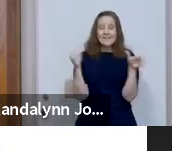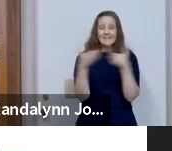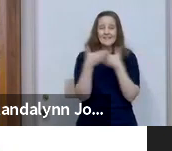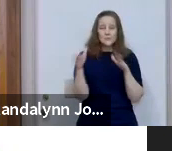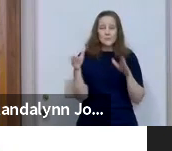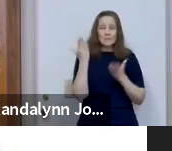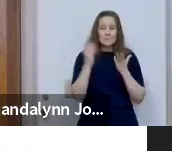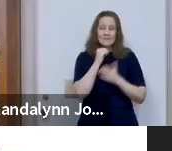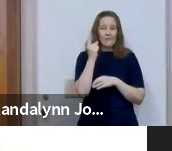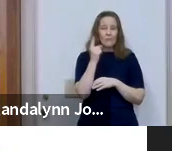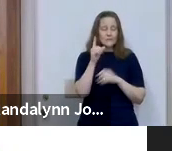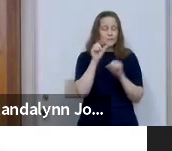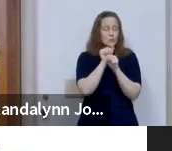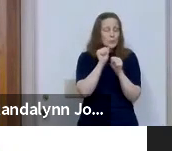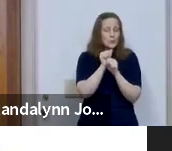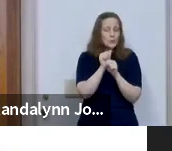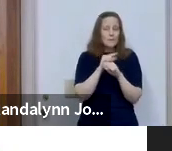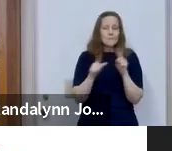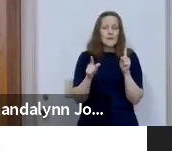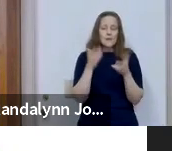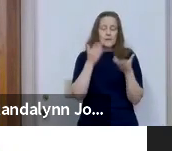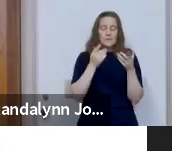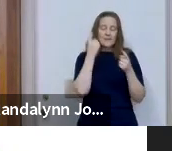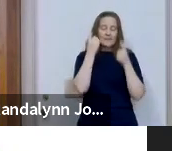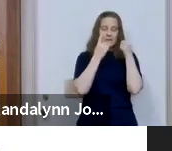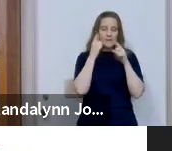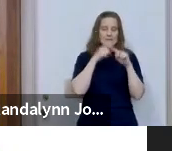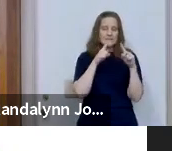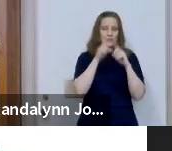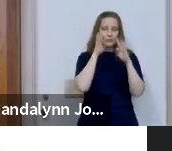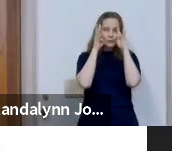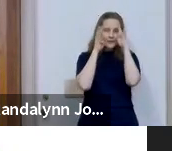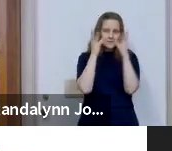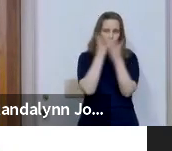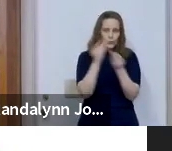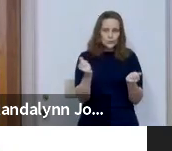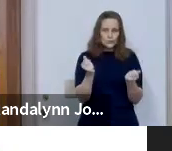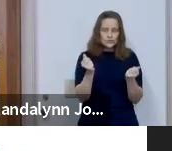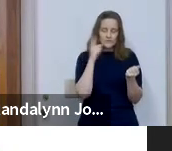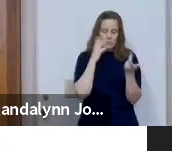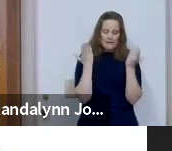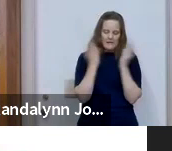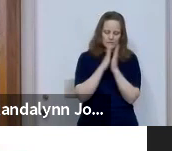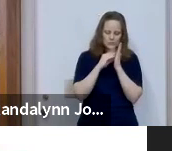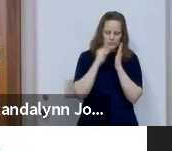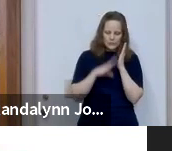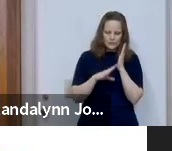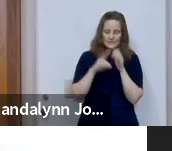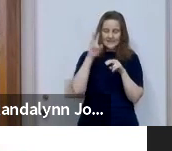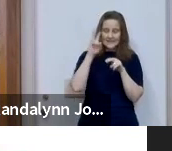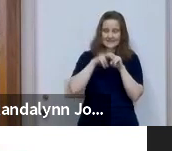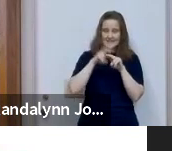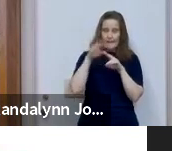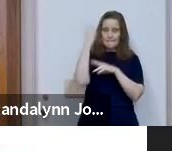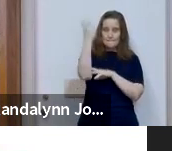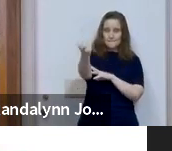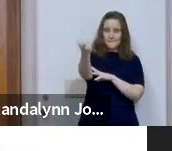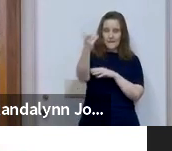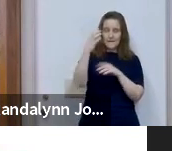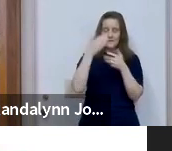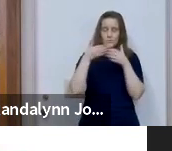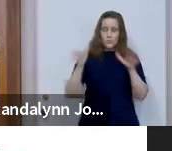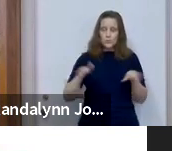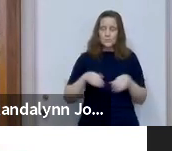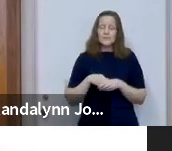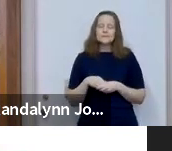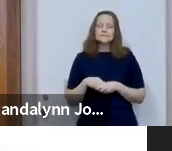always work. So maybe be thinking about some creative solutions as far as asking the student maybe to sit in the back of the room. So I think what you're